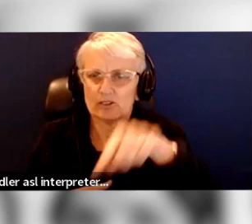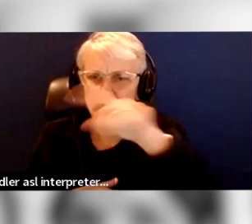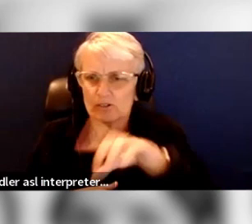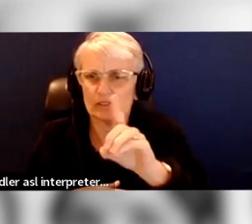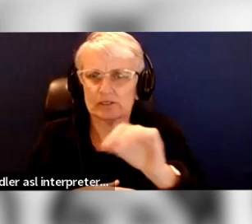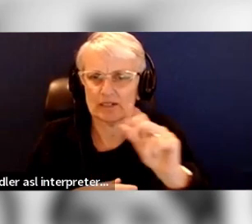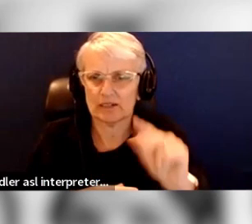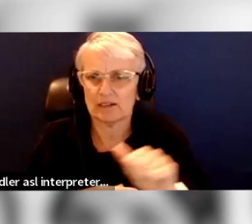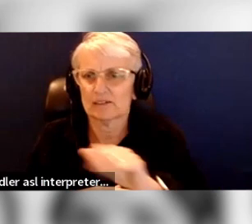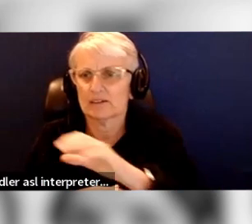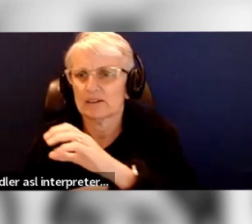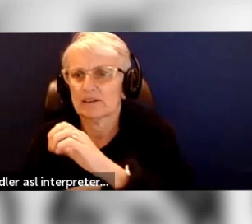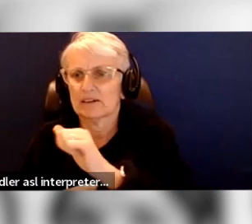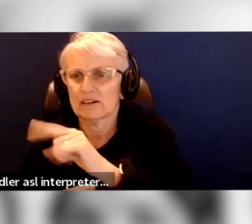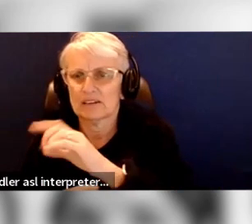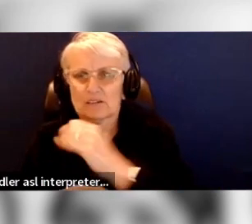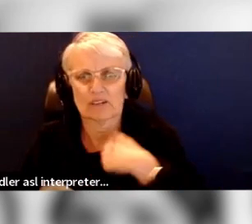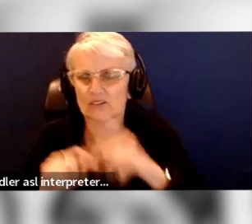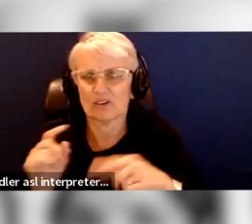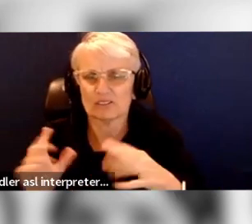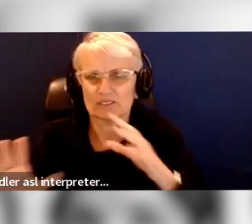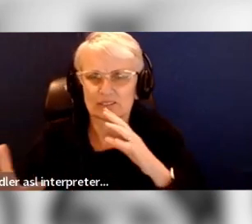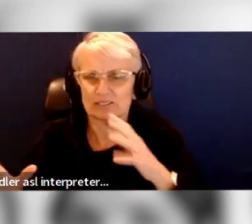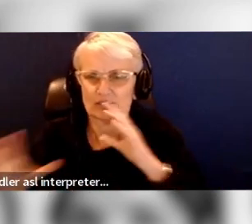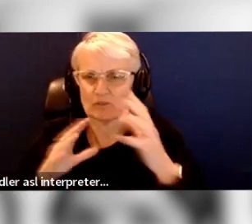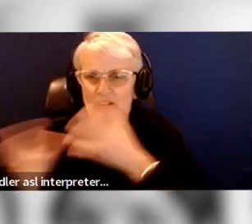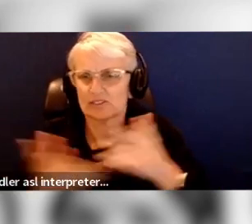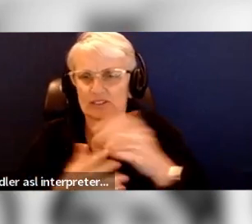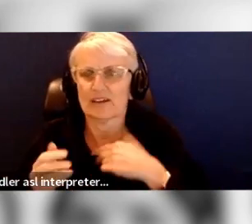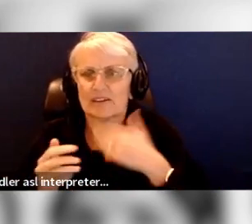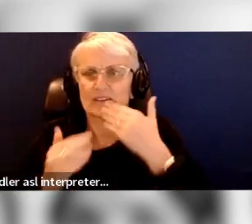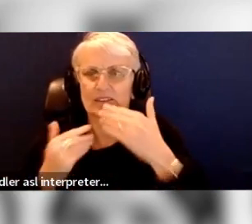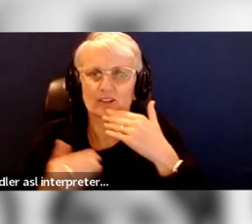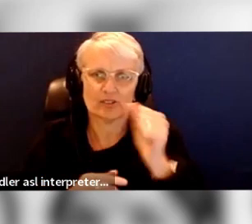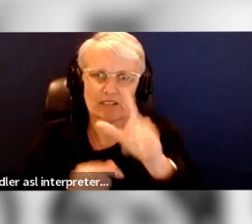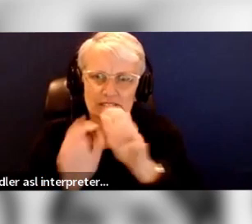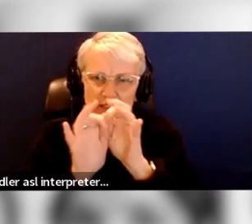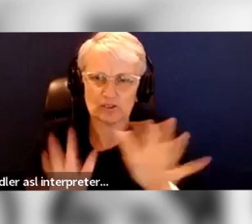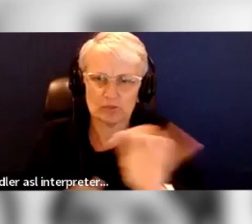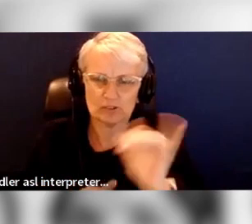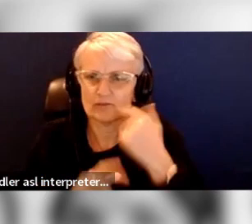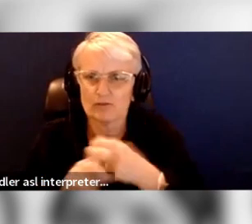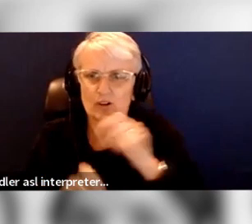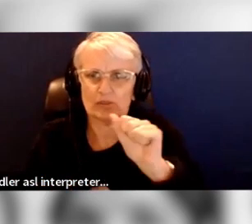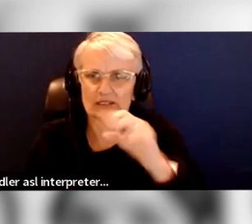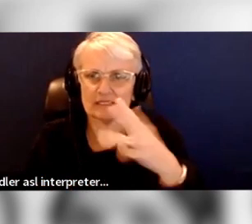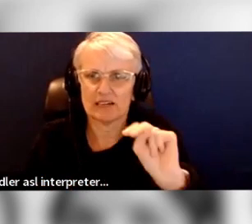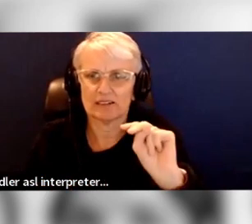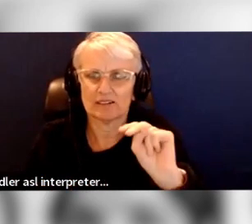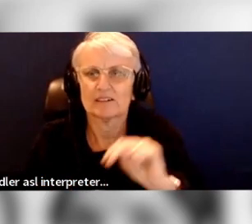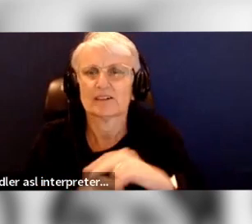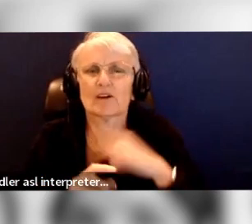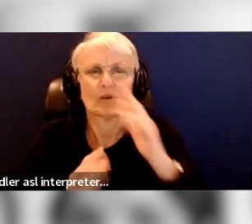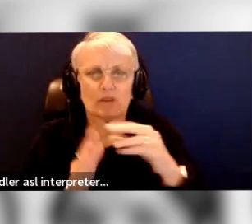and Adelaide. Wouldn't have been able to kind of streamline communications without you. And thanks so much to our ASL interpreters from Assign. Keep an eye out for the